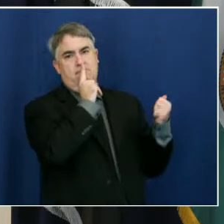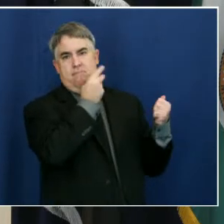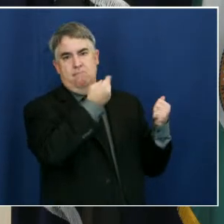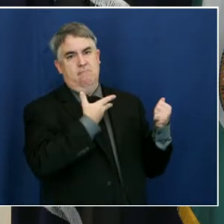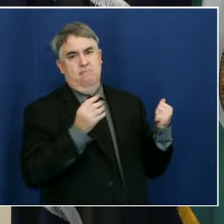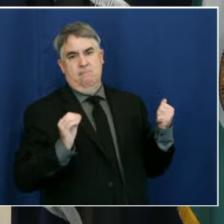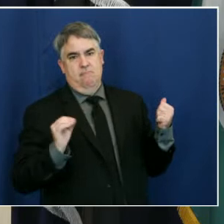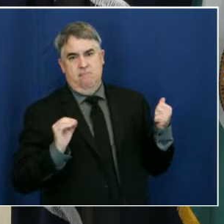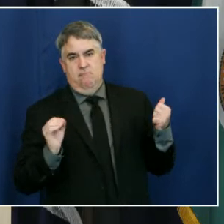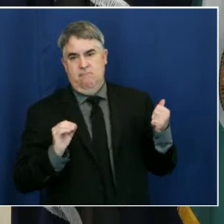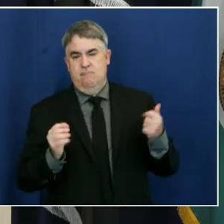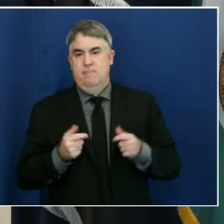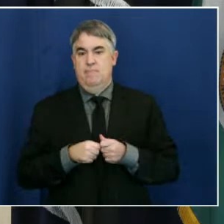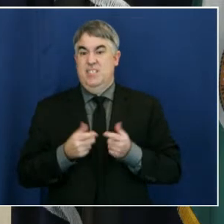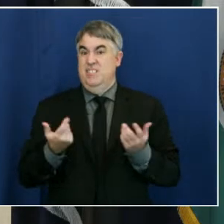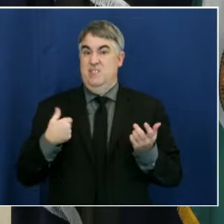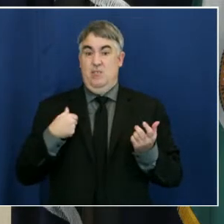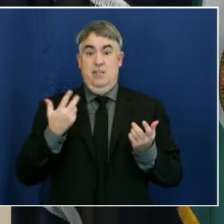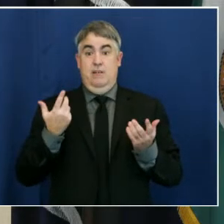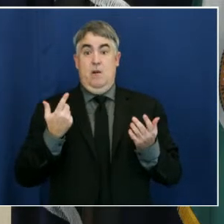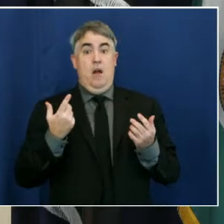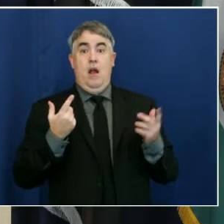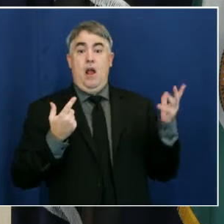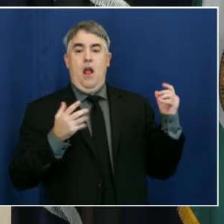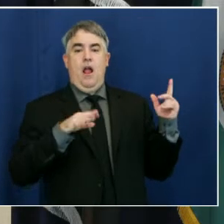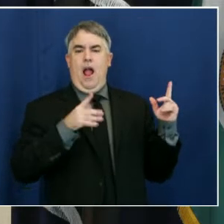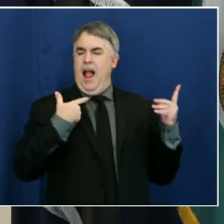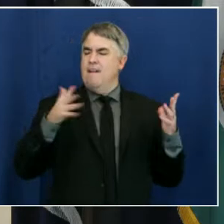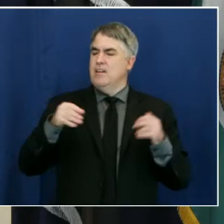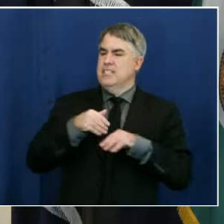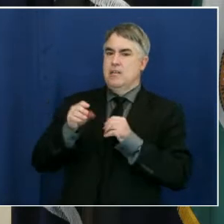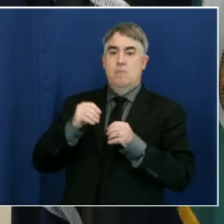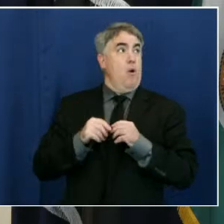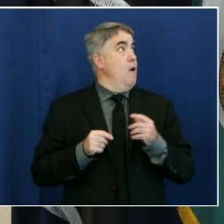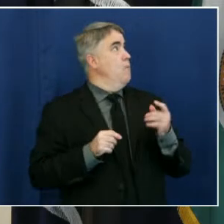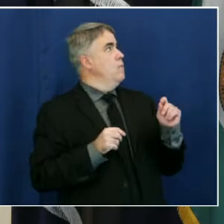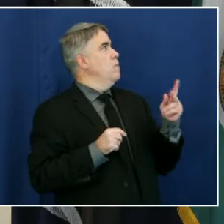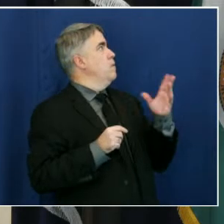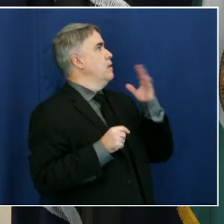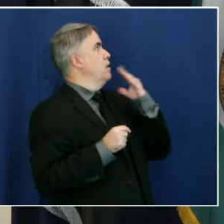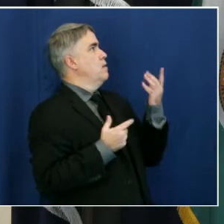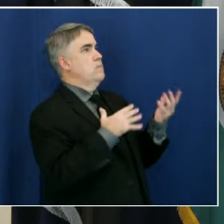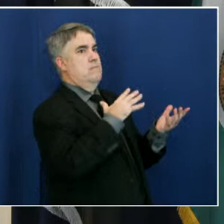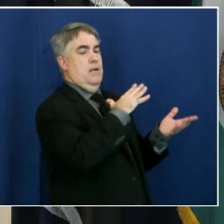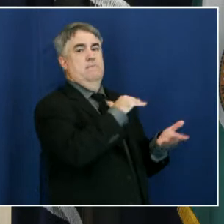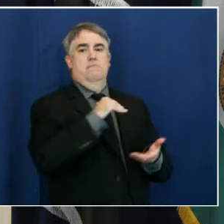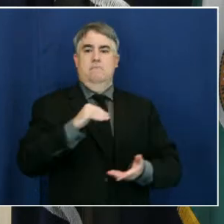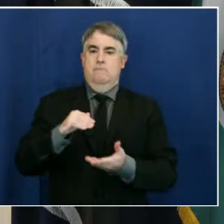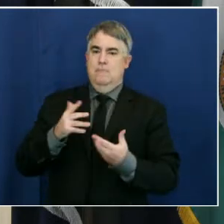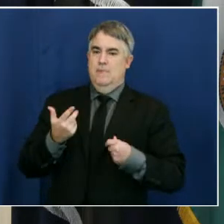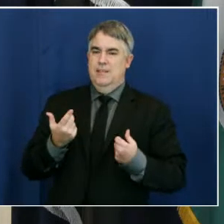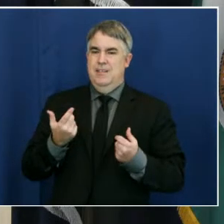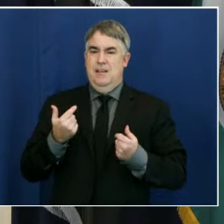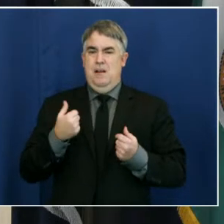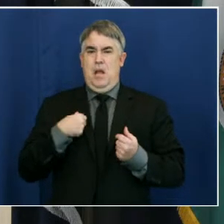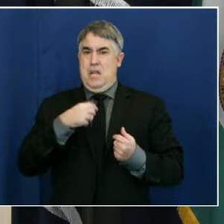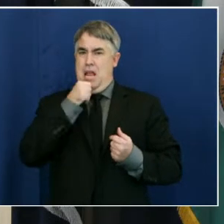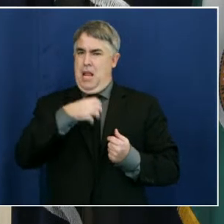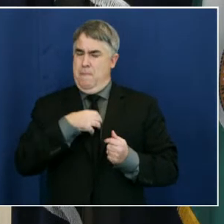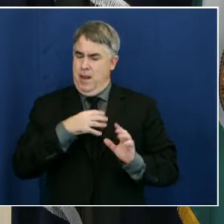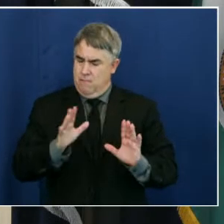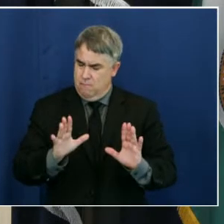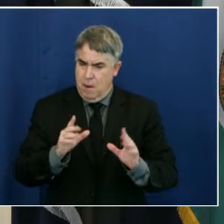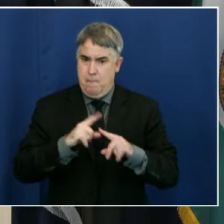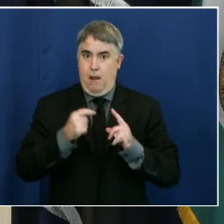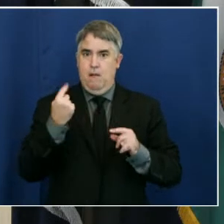just shipped, what it will be or what happened. Now, again, you know, I don't want to give the sense that we're complaining. We will take whatever gets thrown